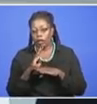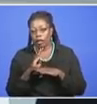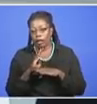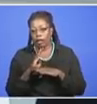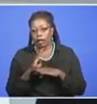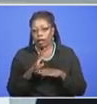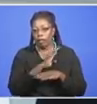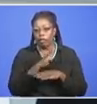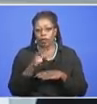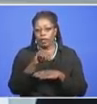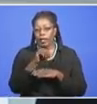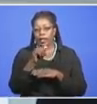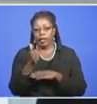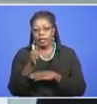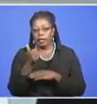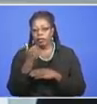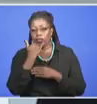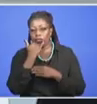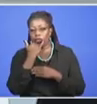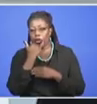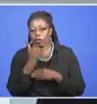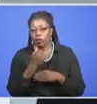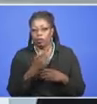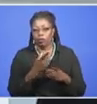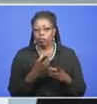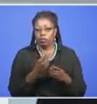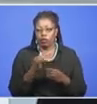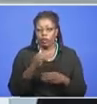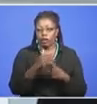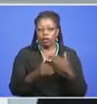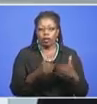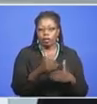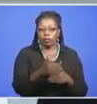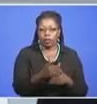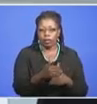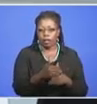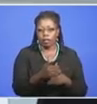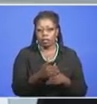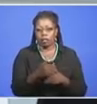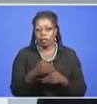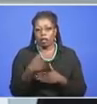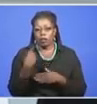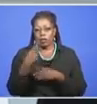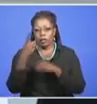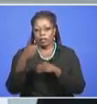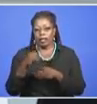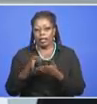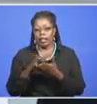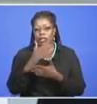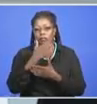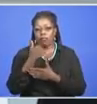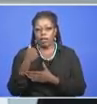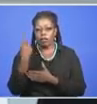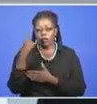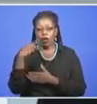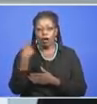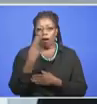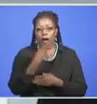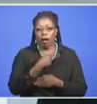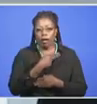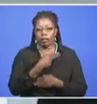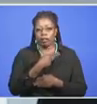avoidance of any potential miscarriage of a process, we determined that it would have been best for us to empanel